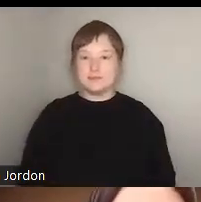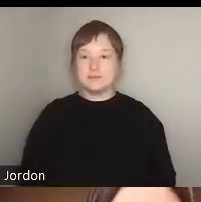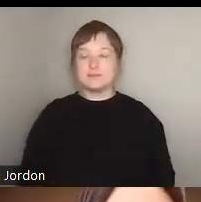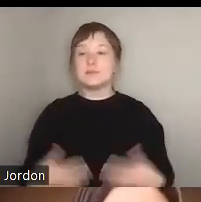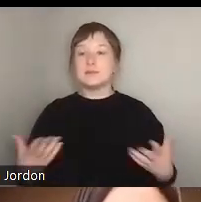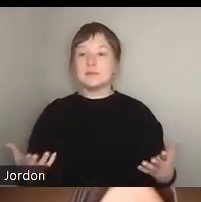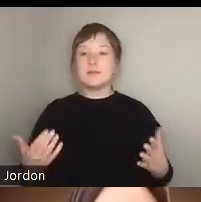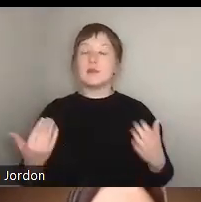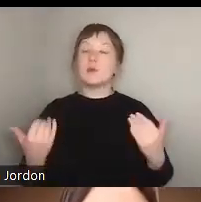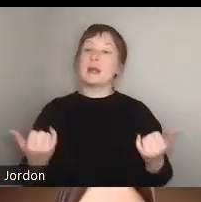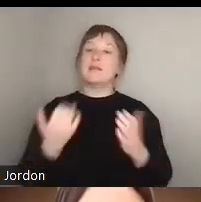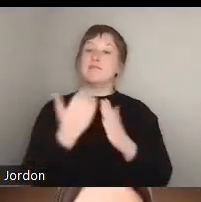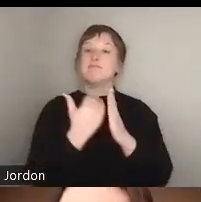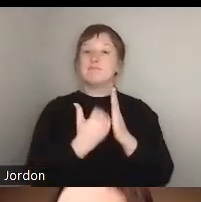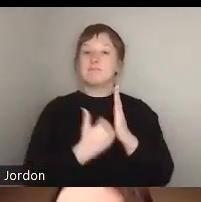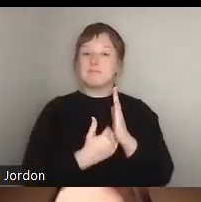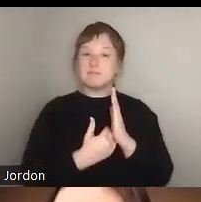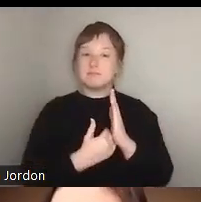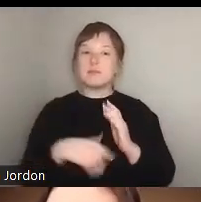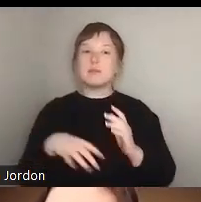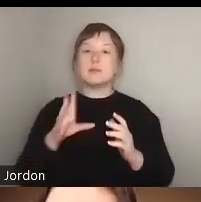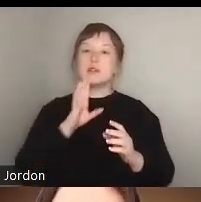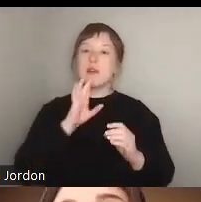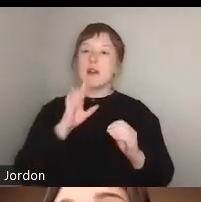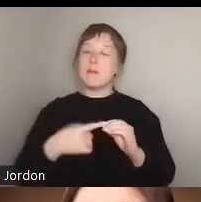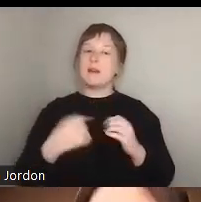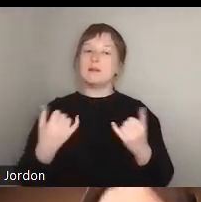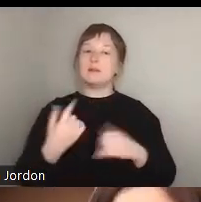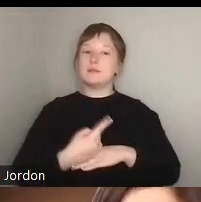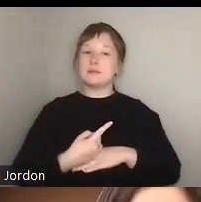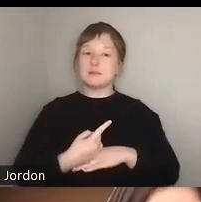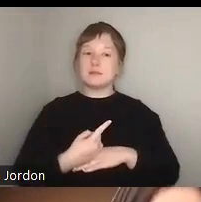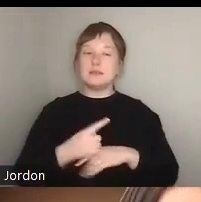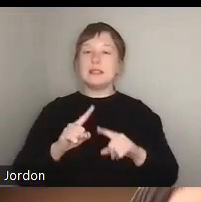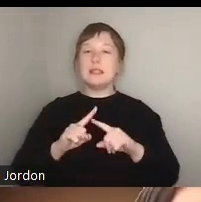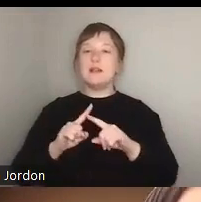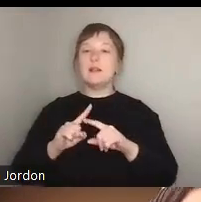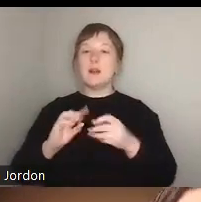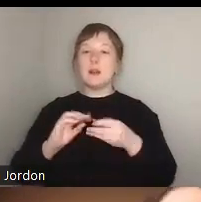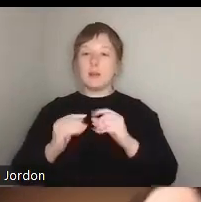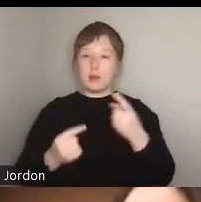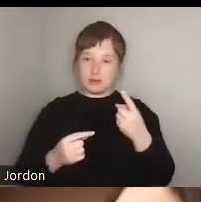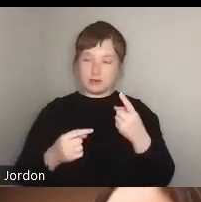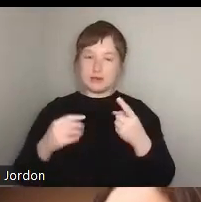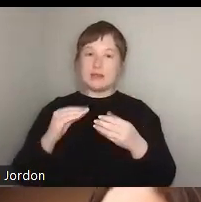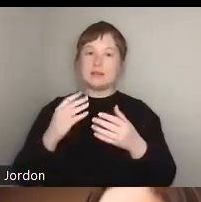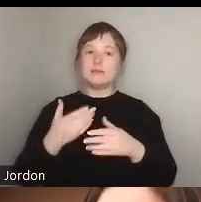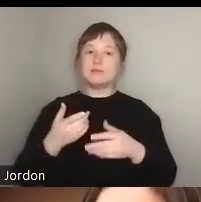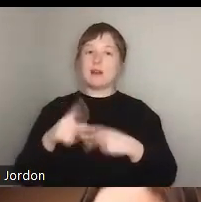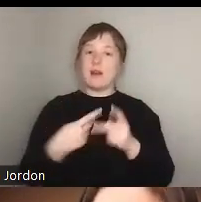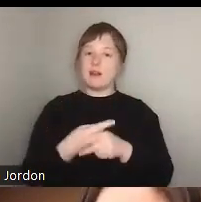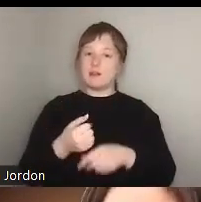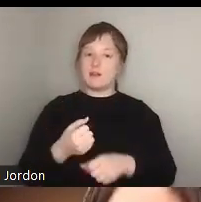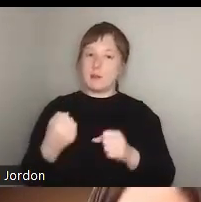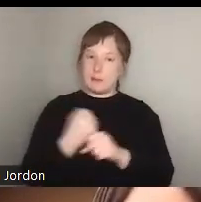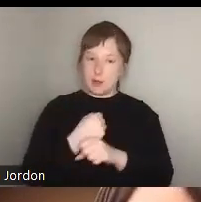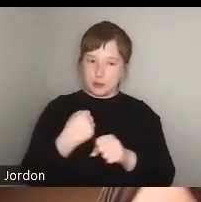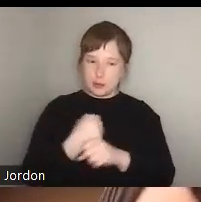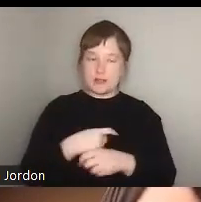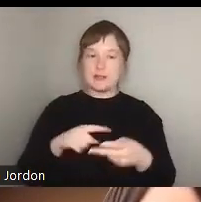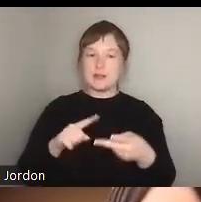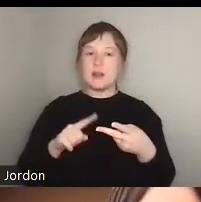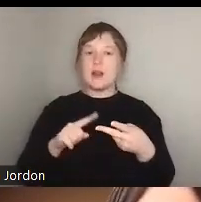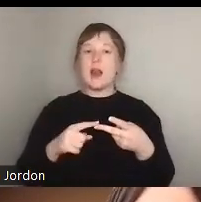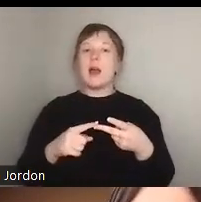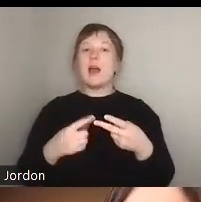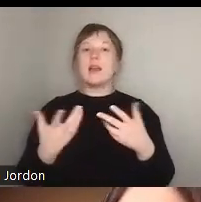Okay, our agenda. So what we're going to be talking about today is different types of abuse, barriers that people with disabilities experience